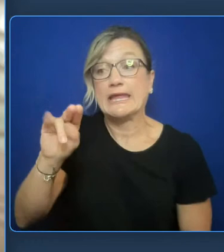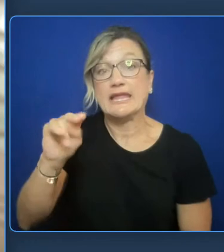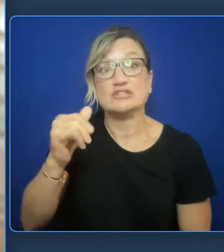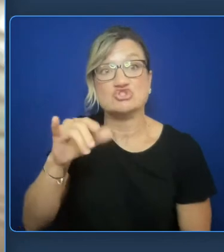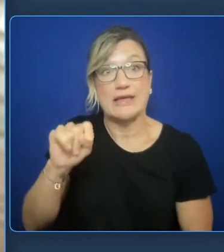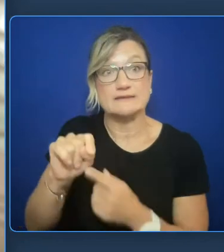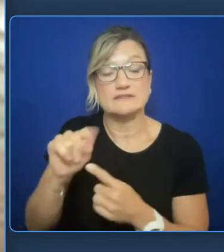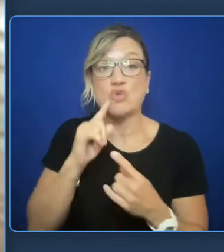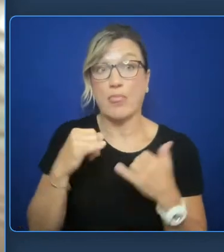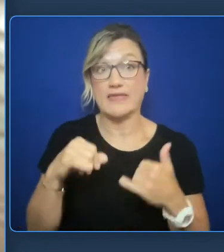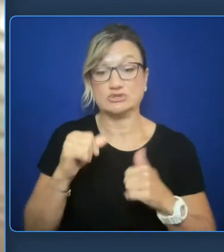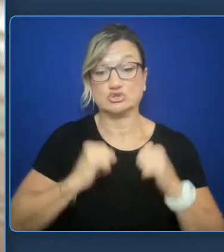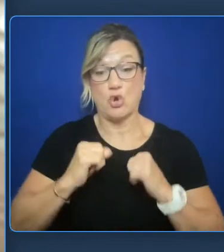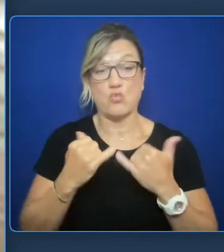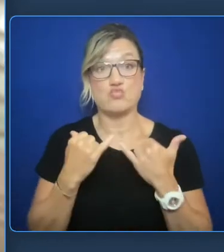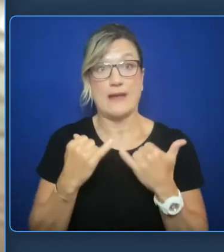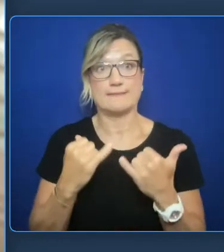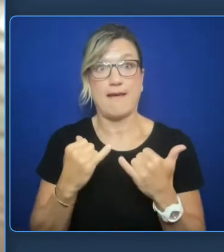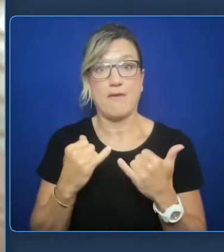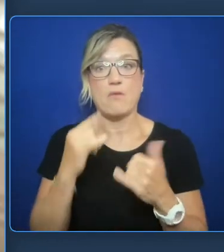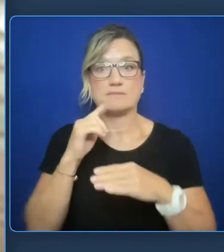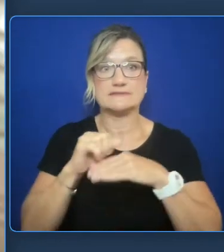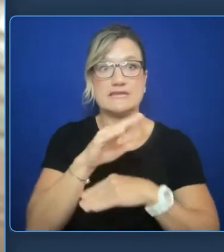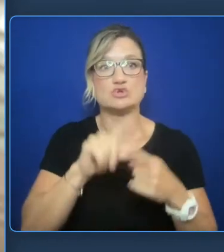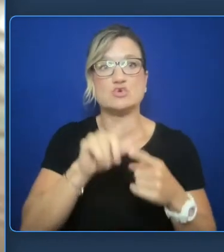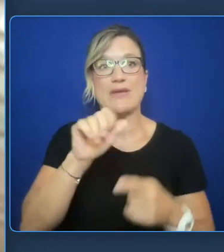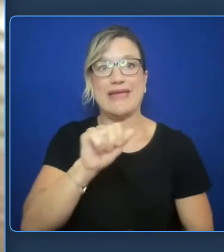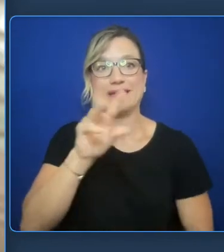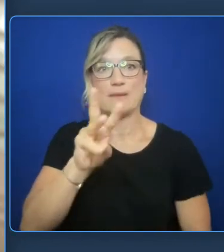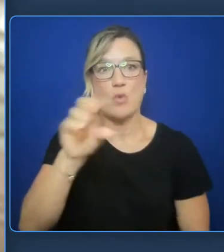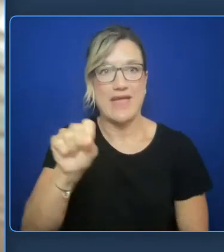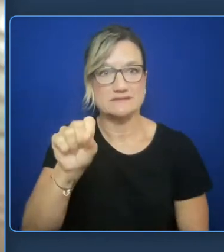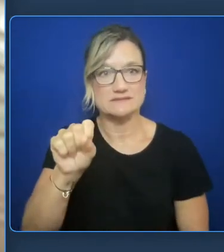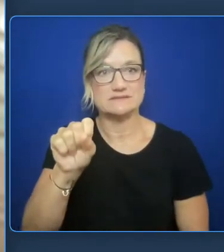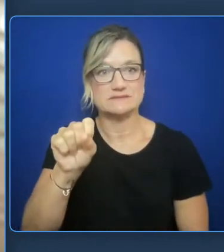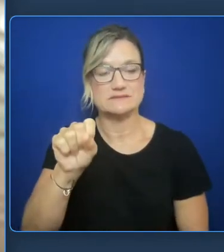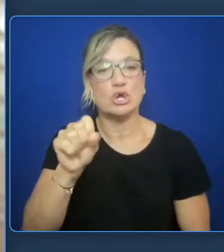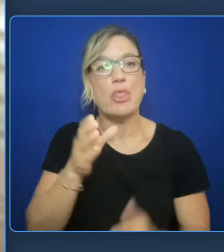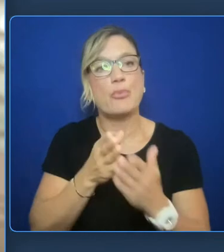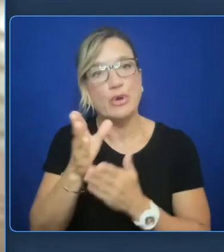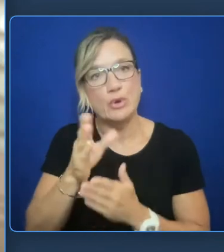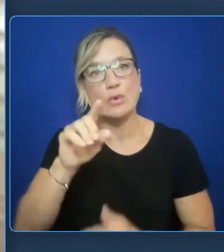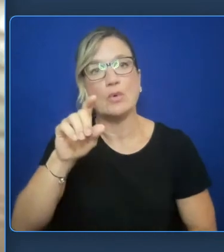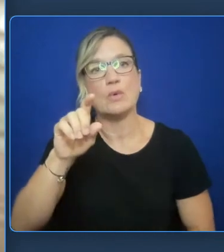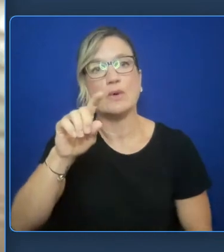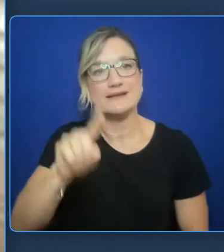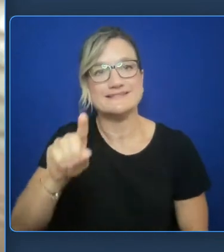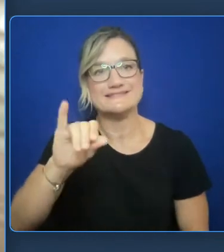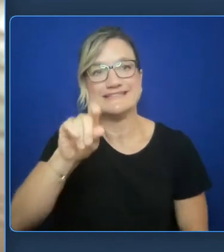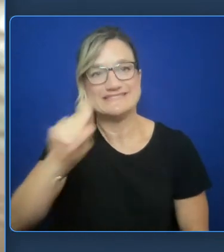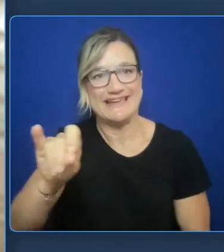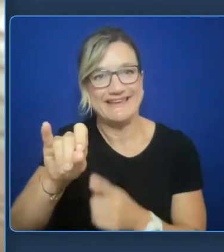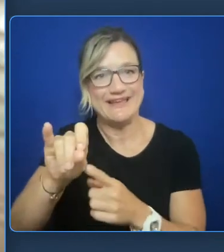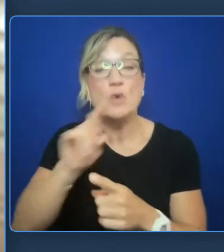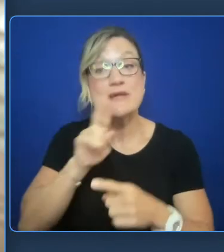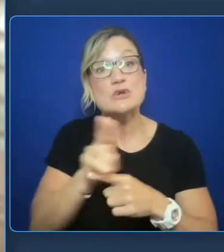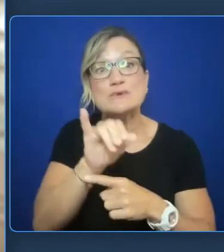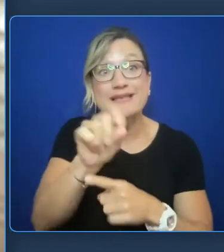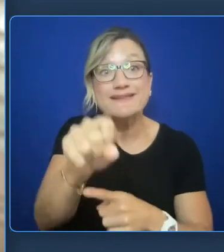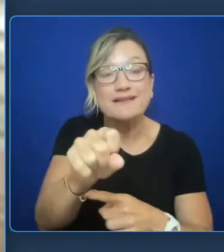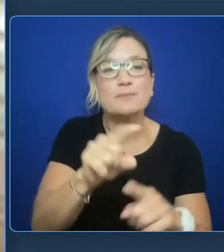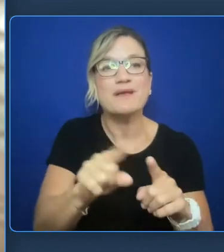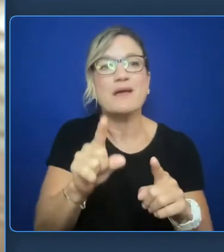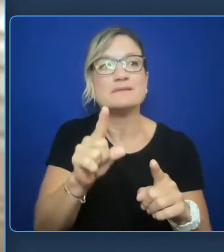So when we send this show right now is being sent to AWS via Zixi. So we definitely use it because